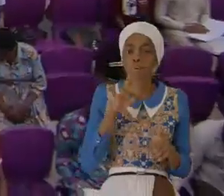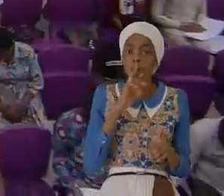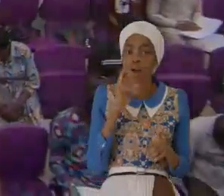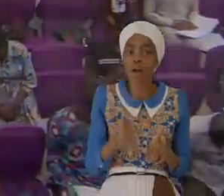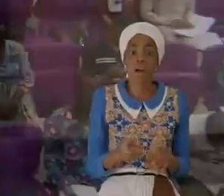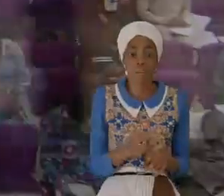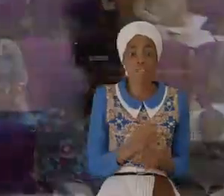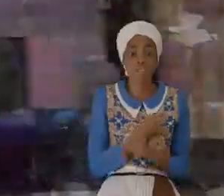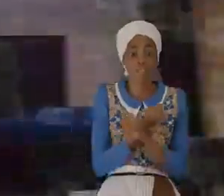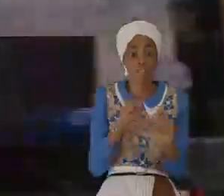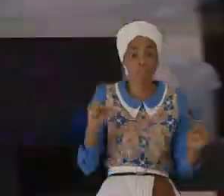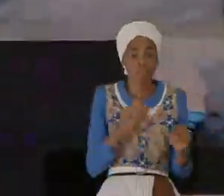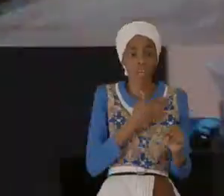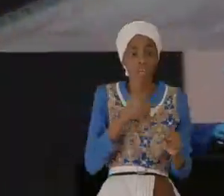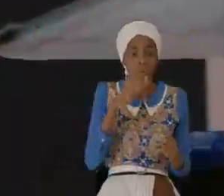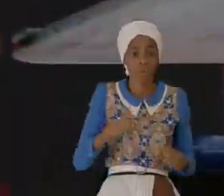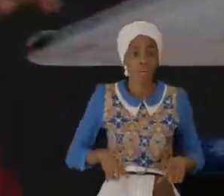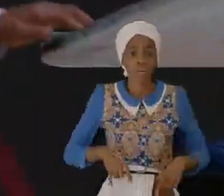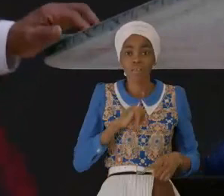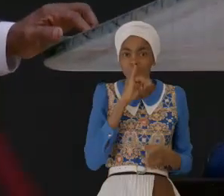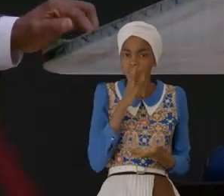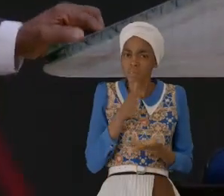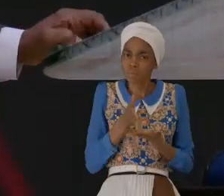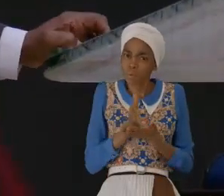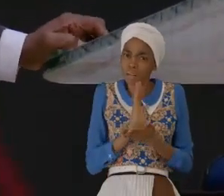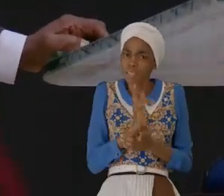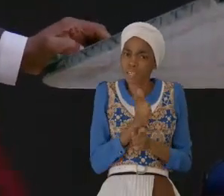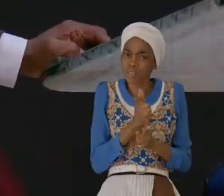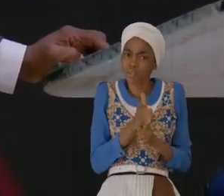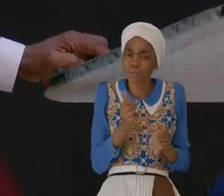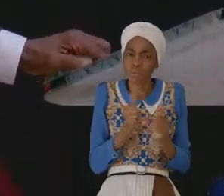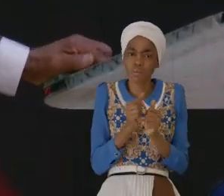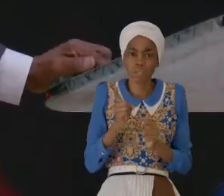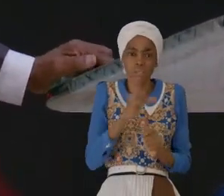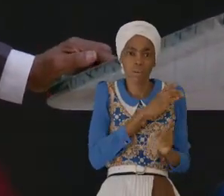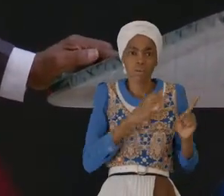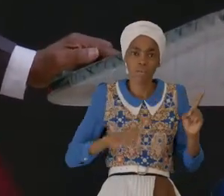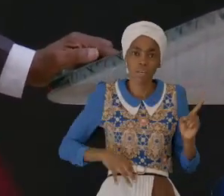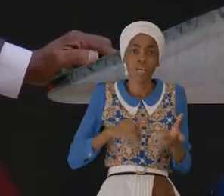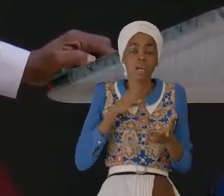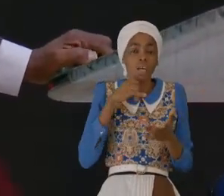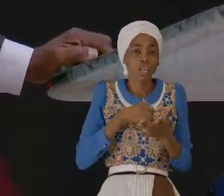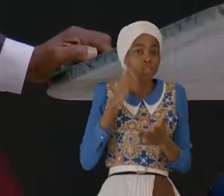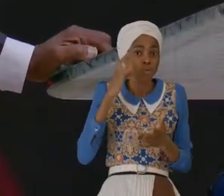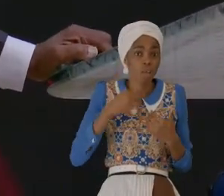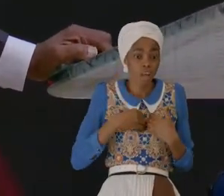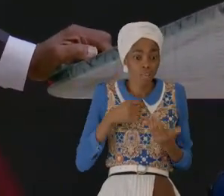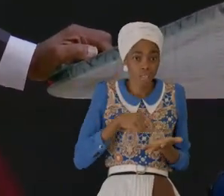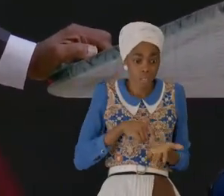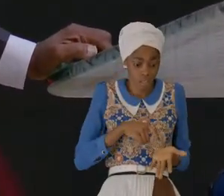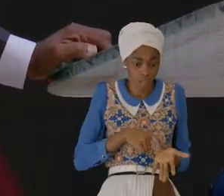life is right and upright in Christ, it will have this mark to